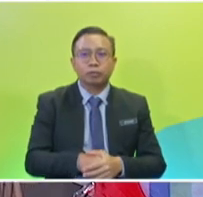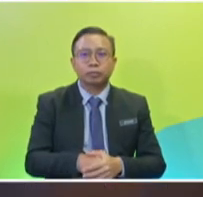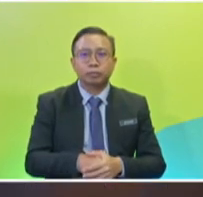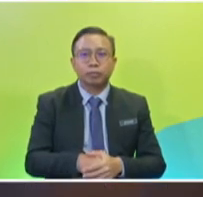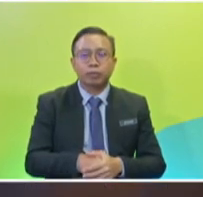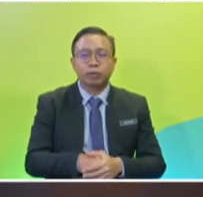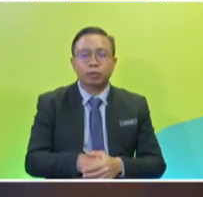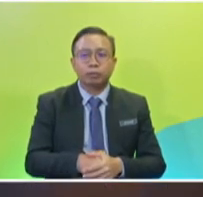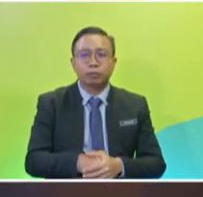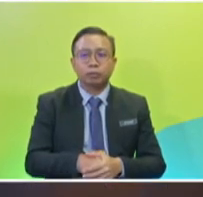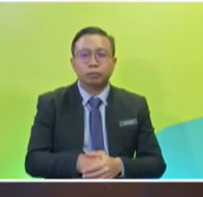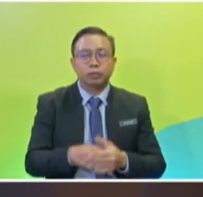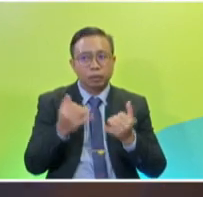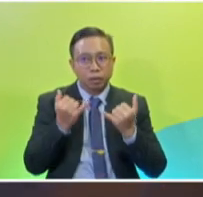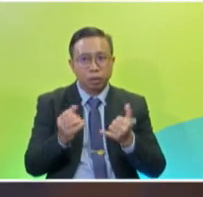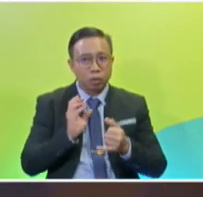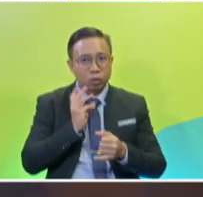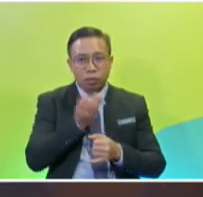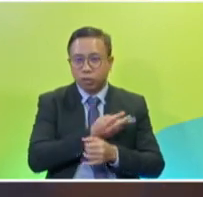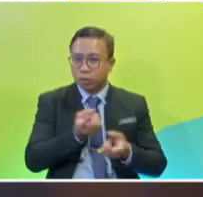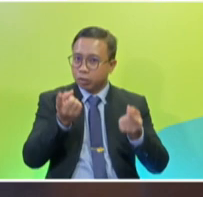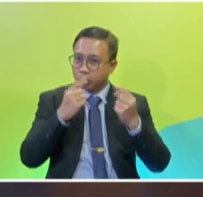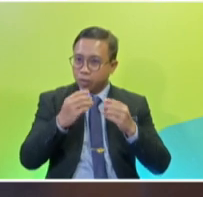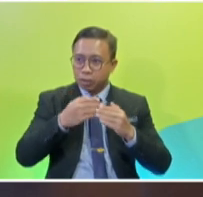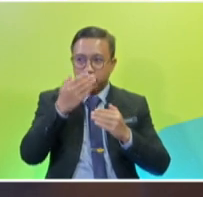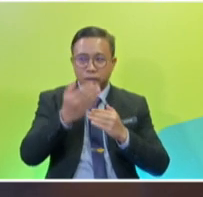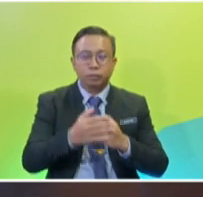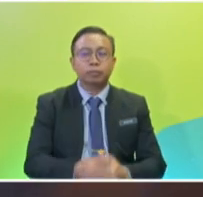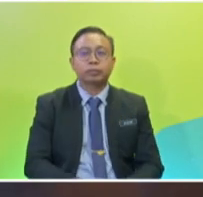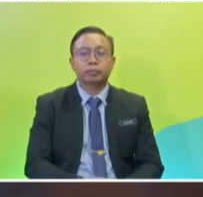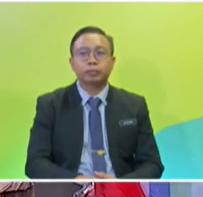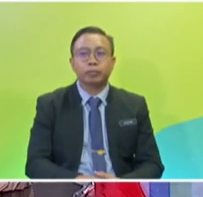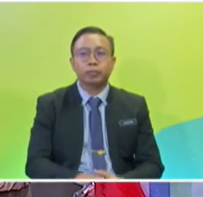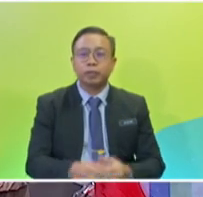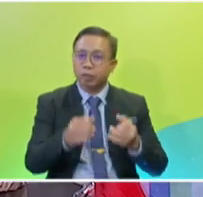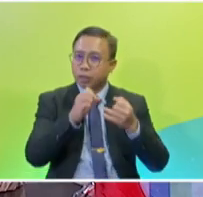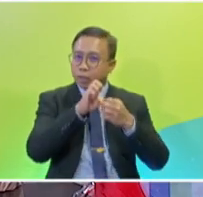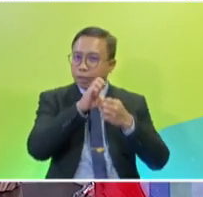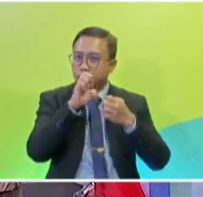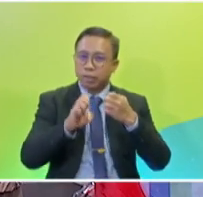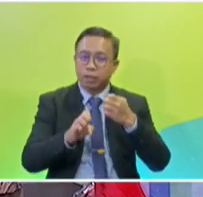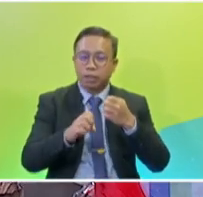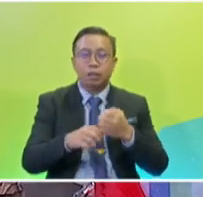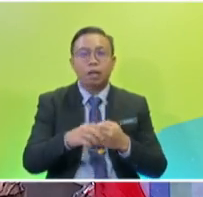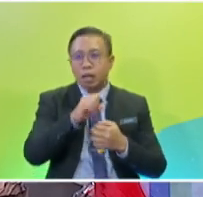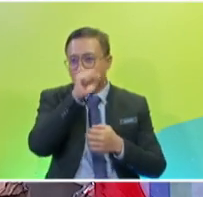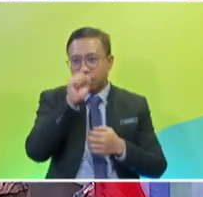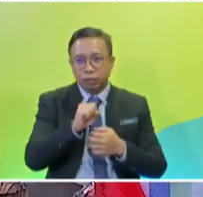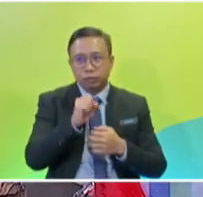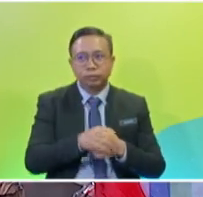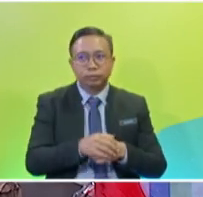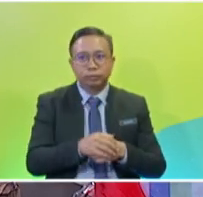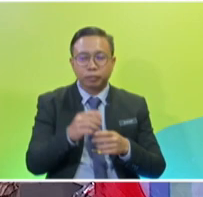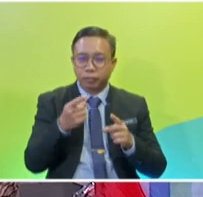Okay, madam. All right, now we have come to the next segment. And for this segment, we are going to ask our friends back here